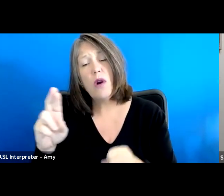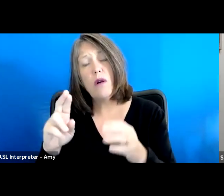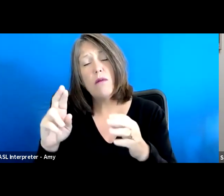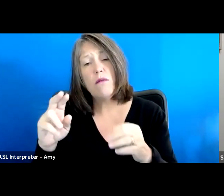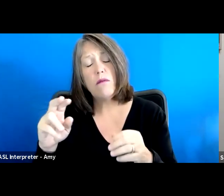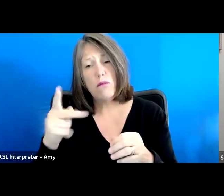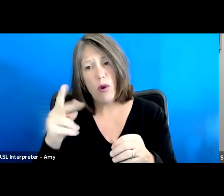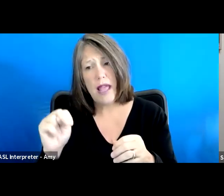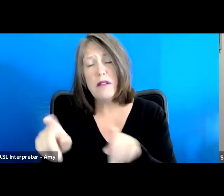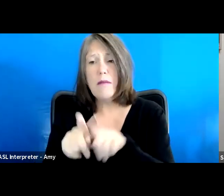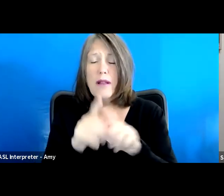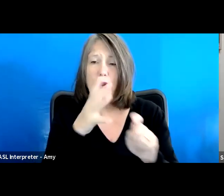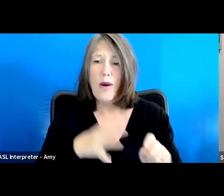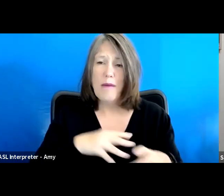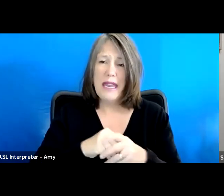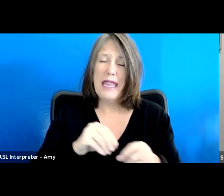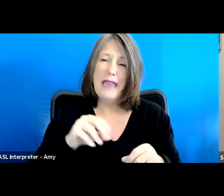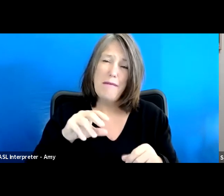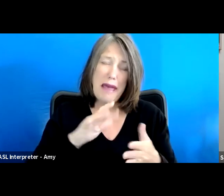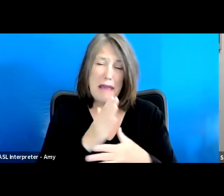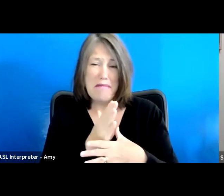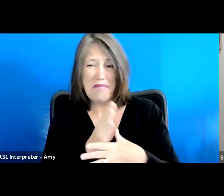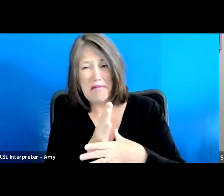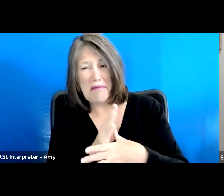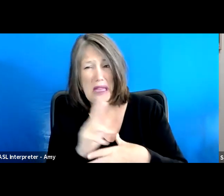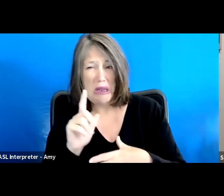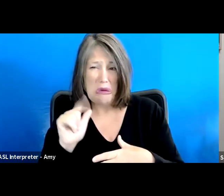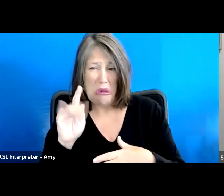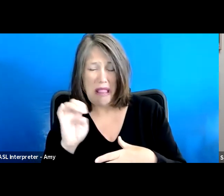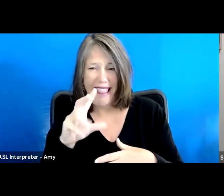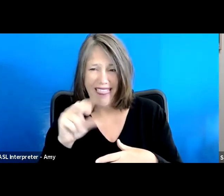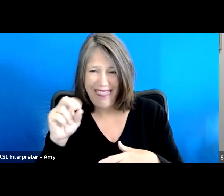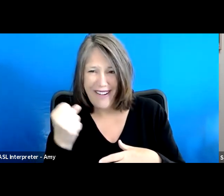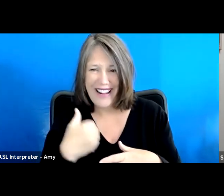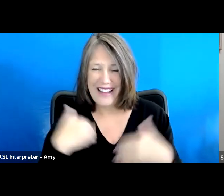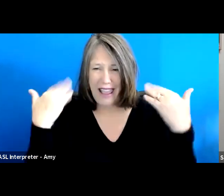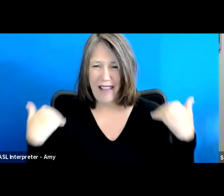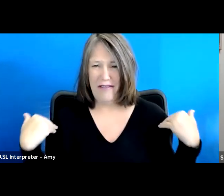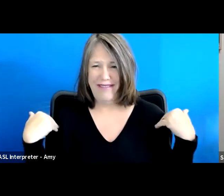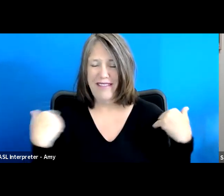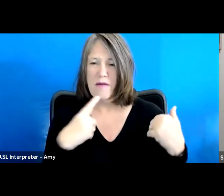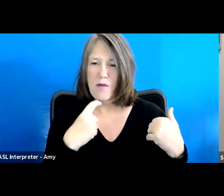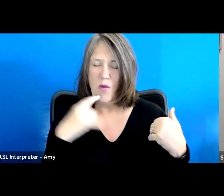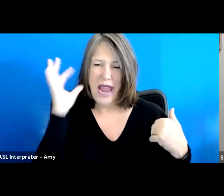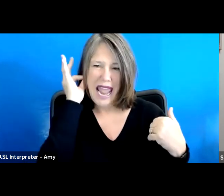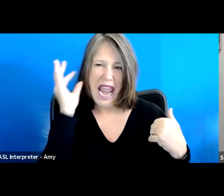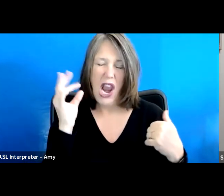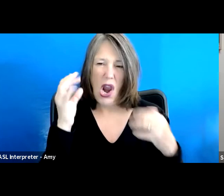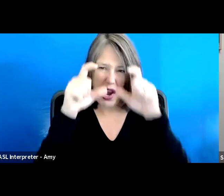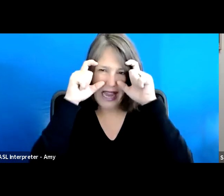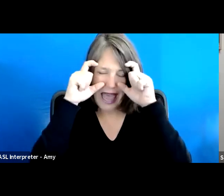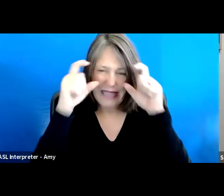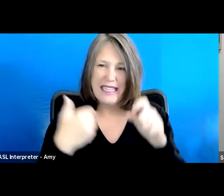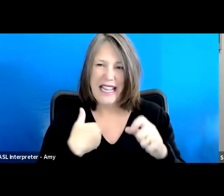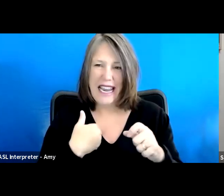am also a woman in my mid to late 30s. I have just below shoulder length red hair, glasses, and I have